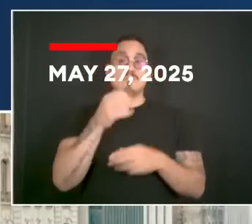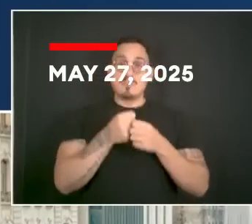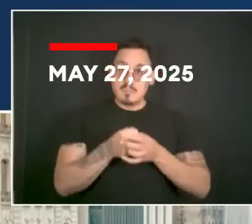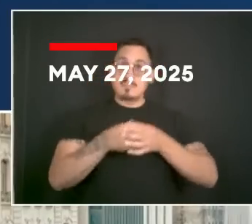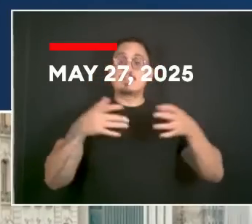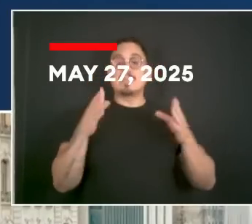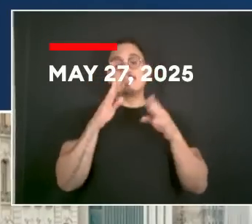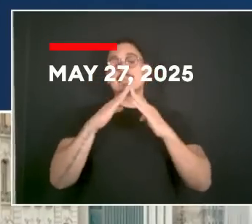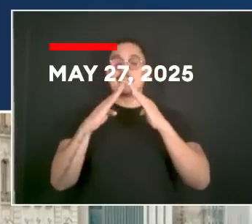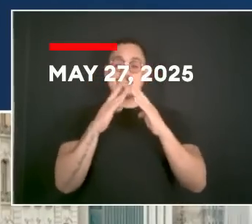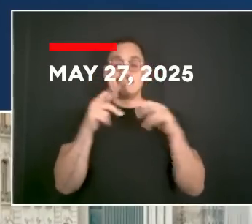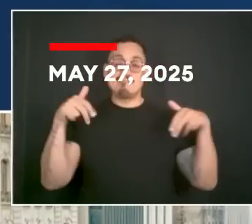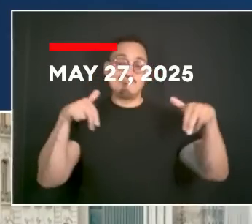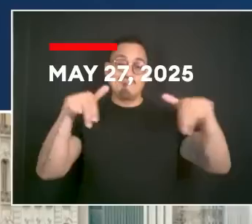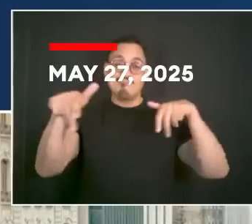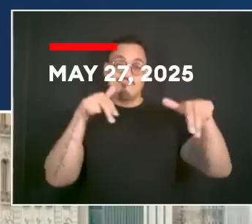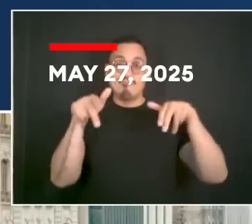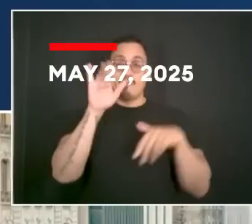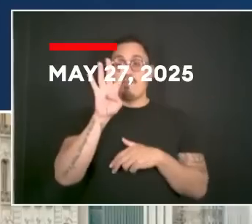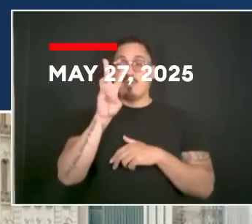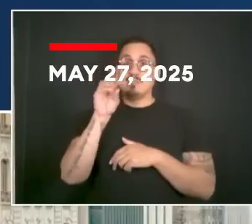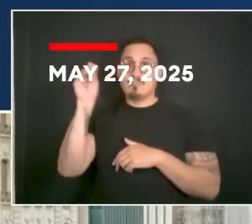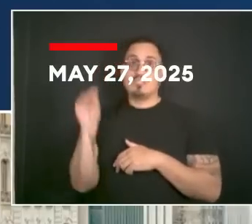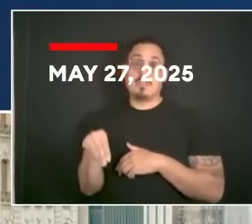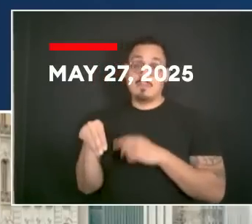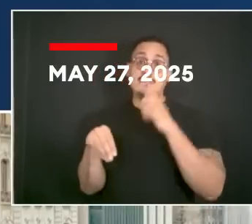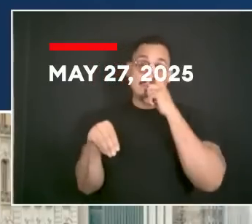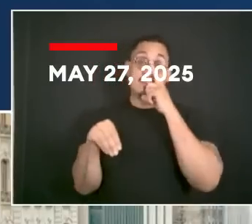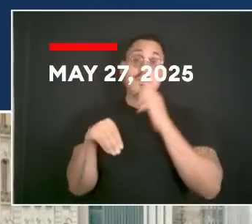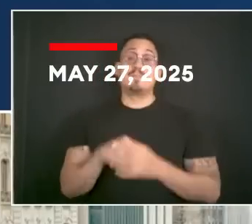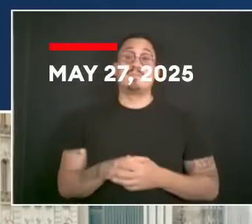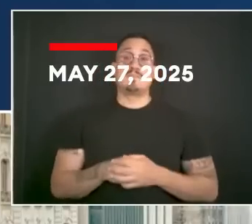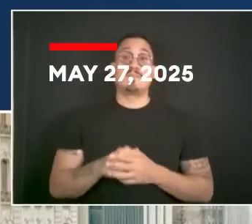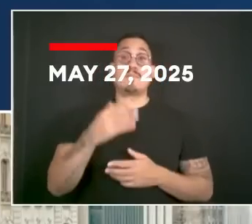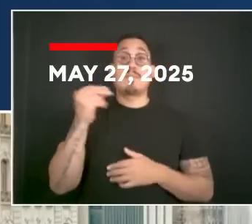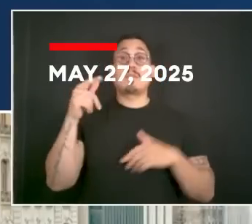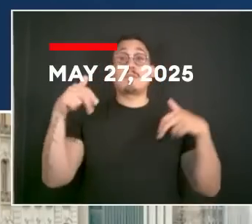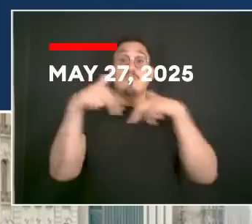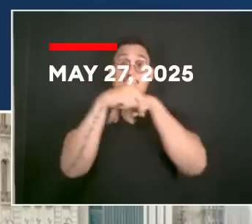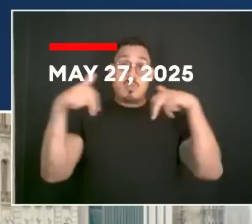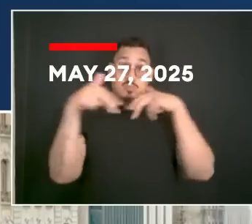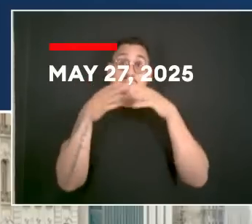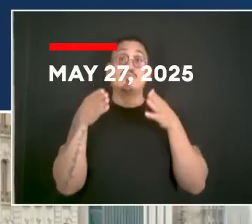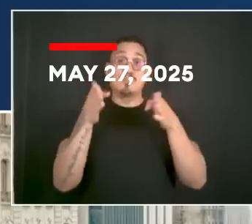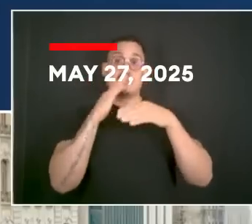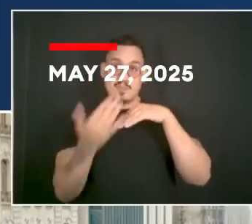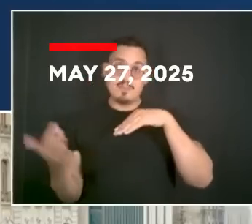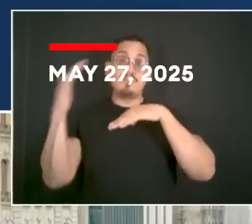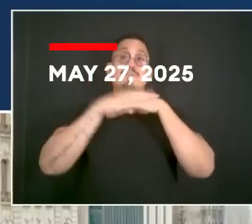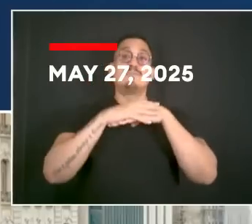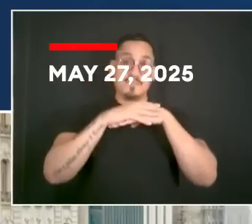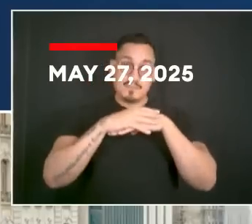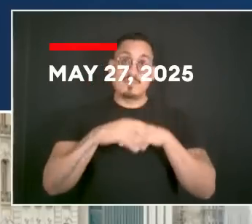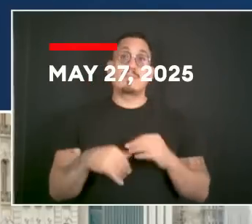by 46%, shorten pedestrian crossings by a third, reduce the number of traffic lanes from 5